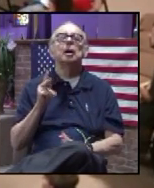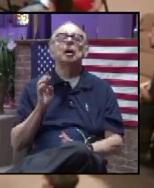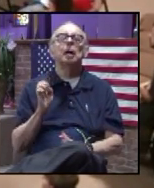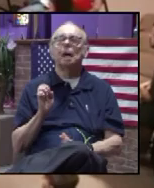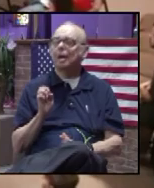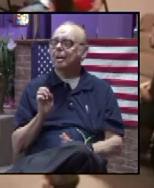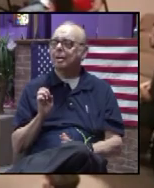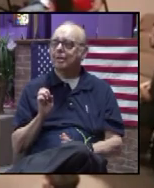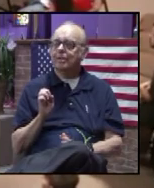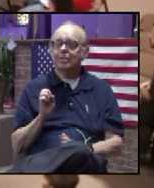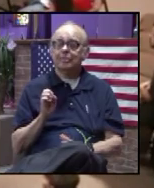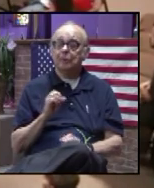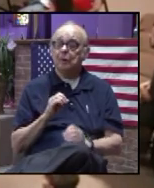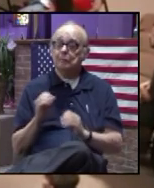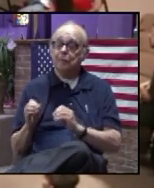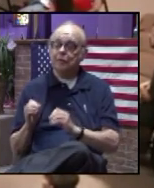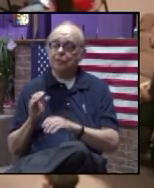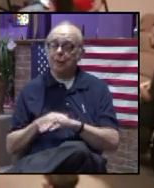I'll put you on the spot. You did.